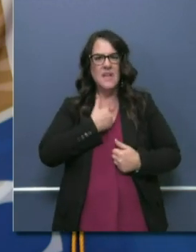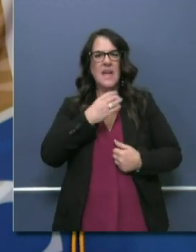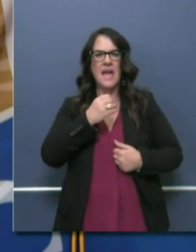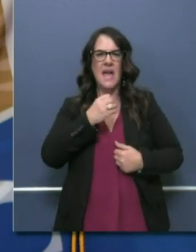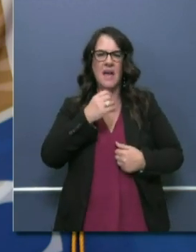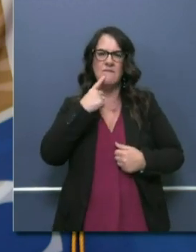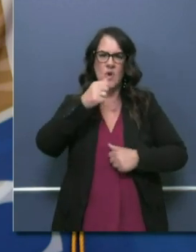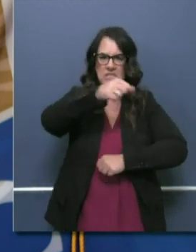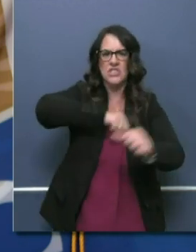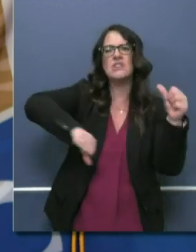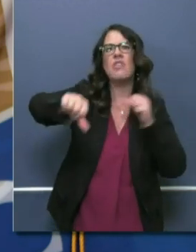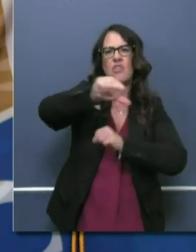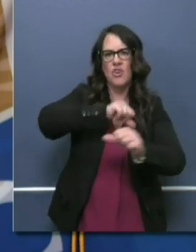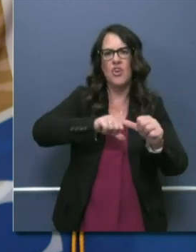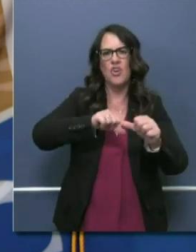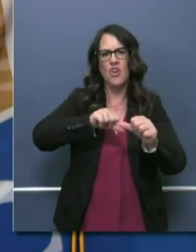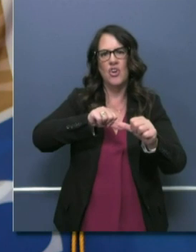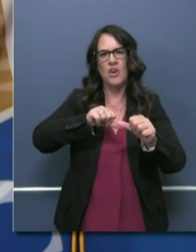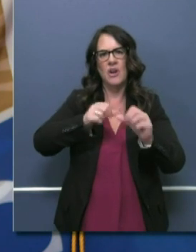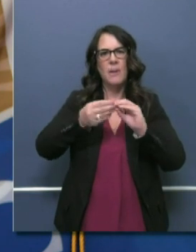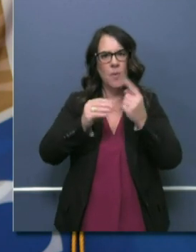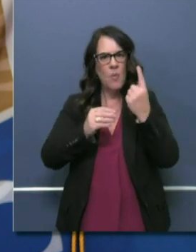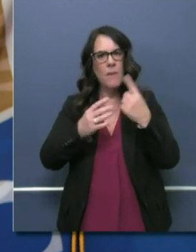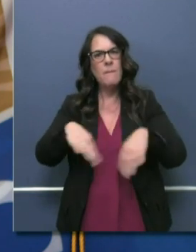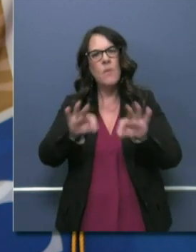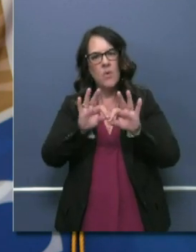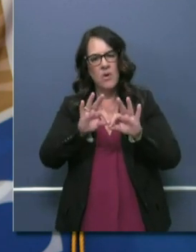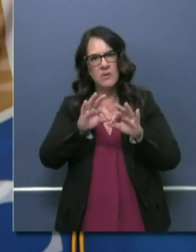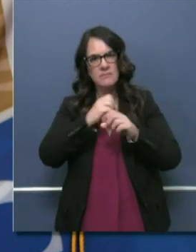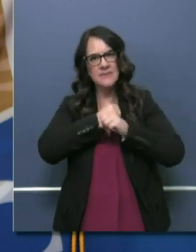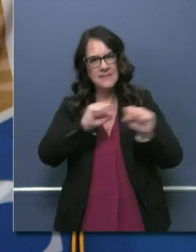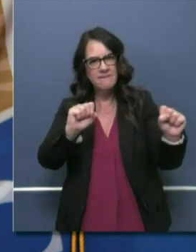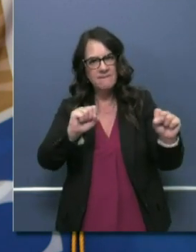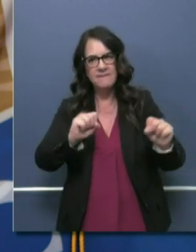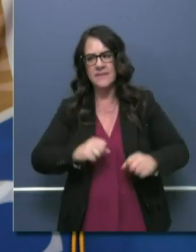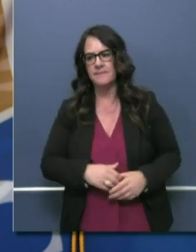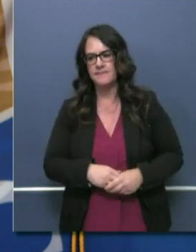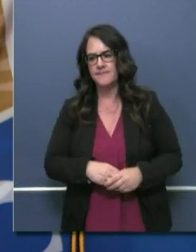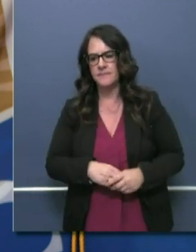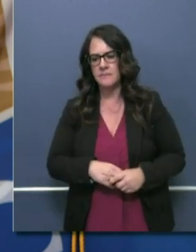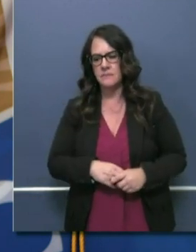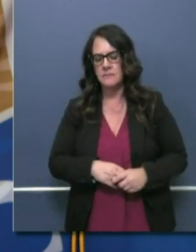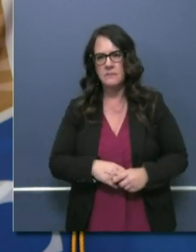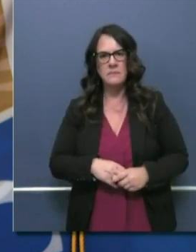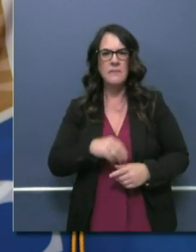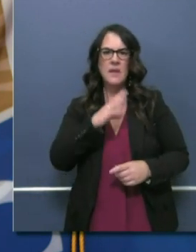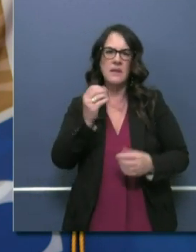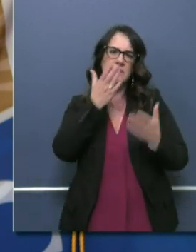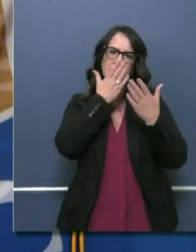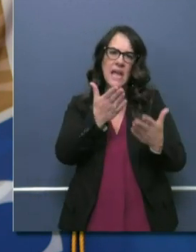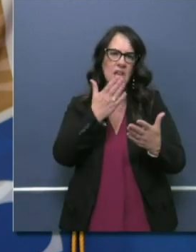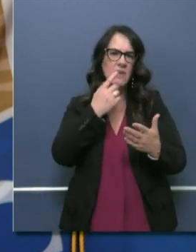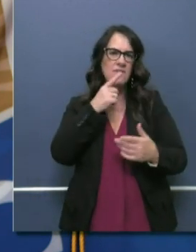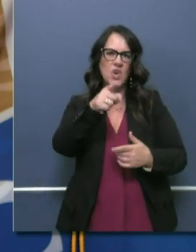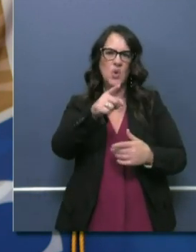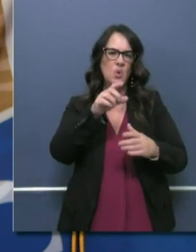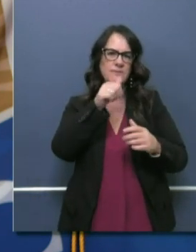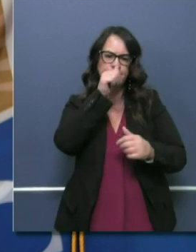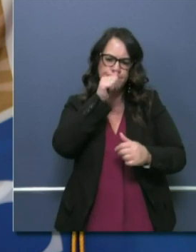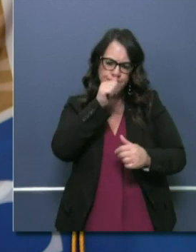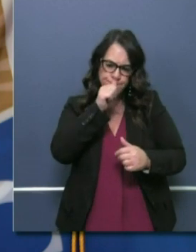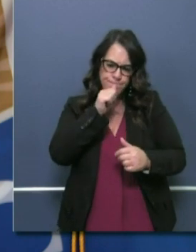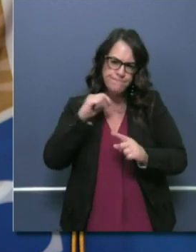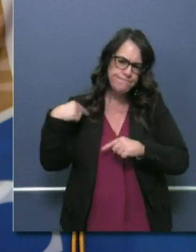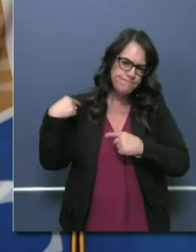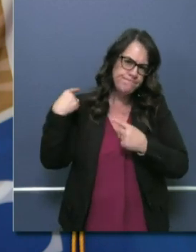community public safety, and continue to, again, do the incredible job that you have done over